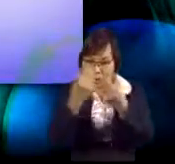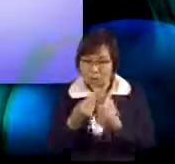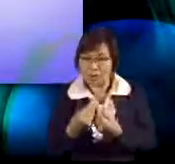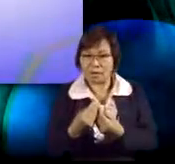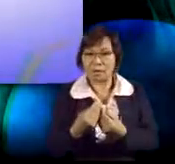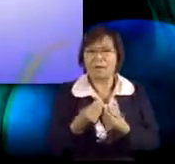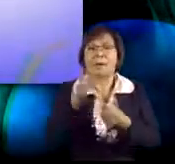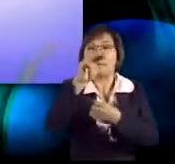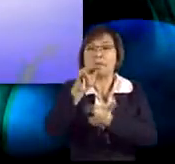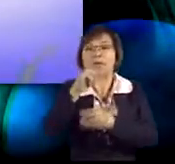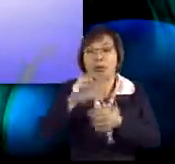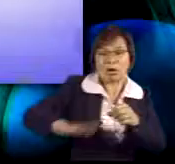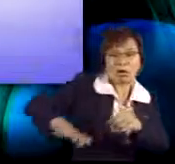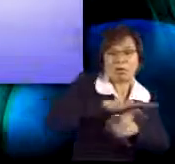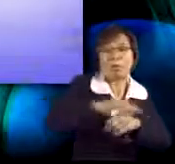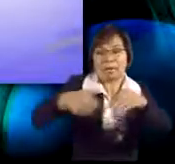is not covered by the carpet.